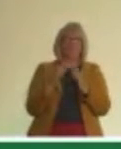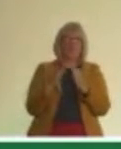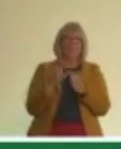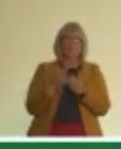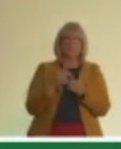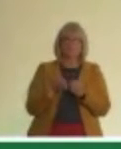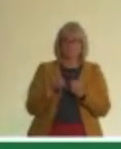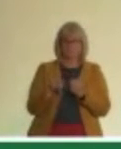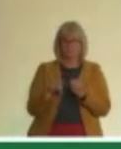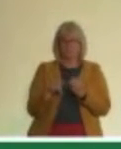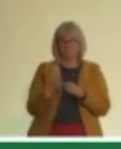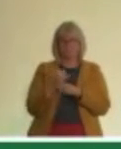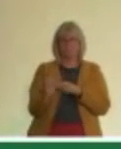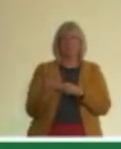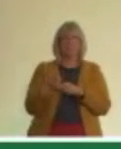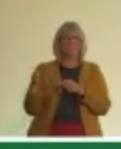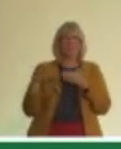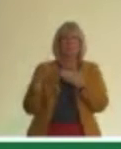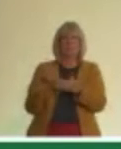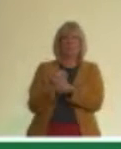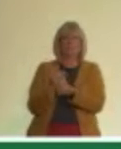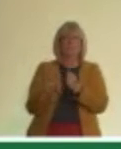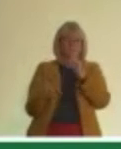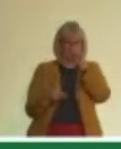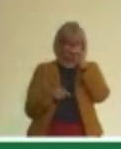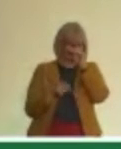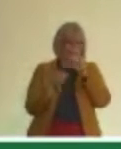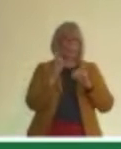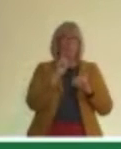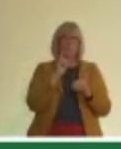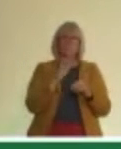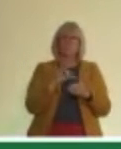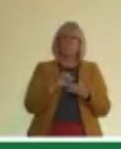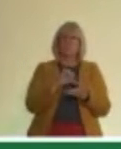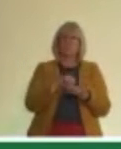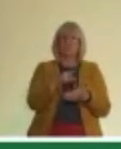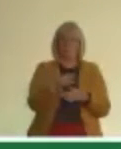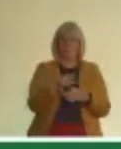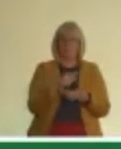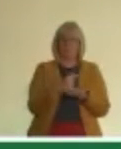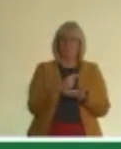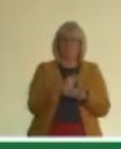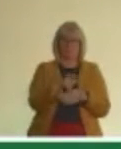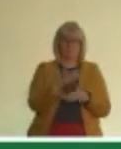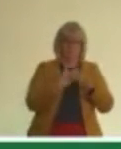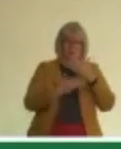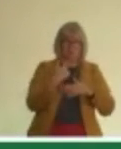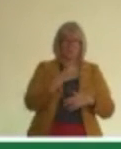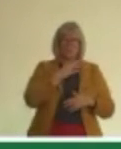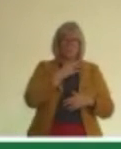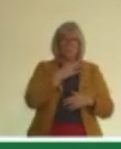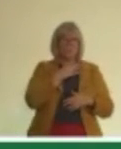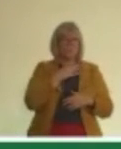woman from Syria spoke powerfully about the challenges she'd faced, how treacherous that journey was. And just beyond